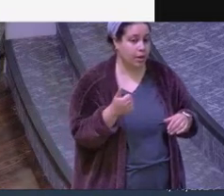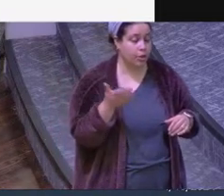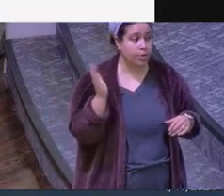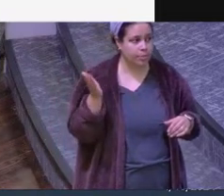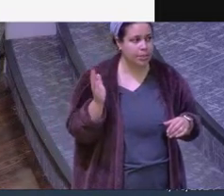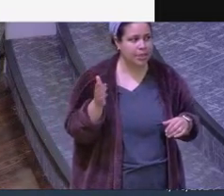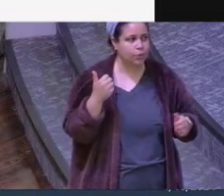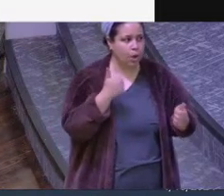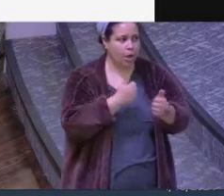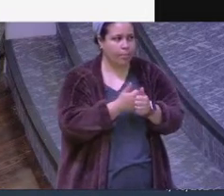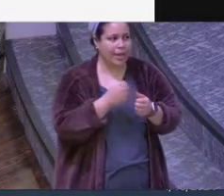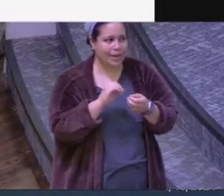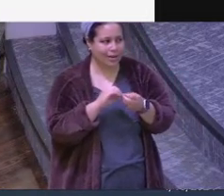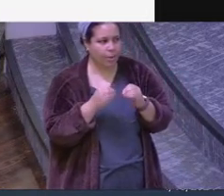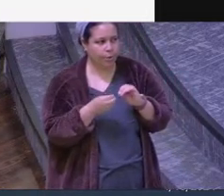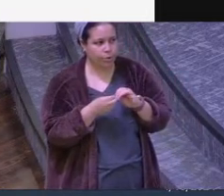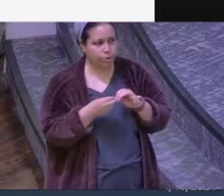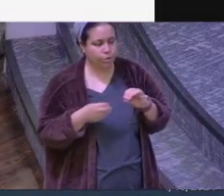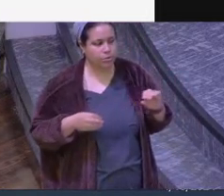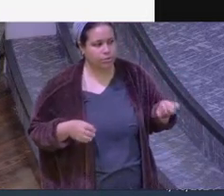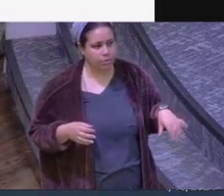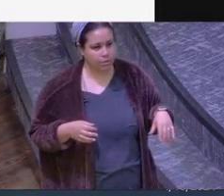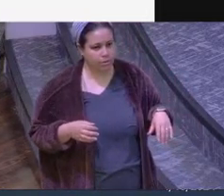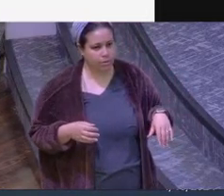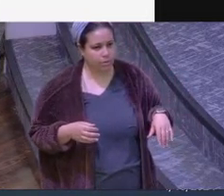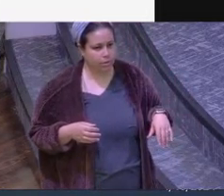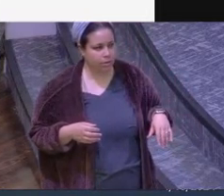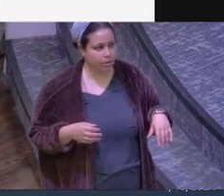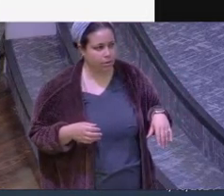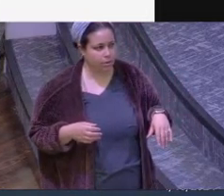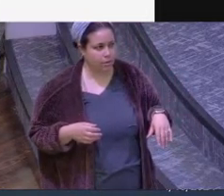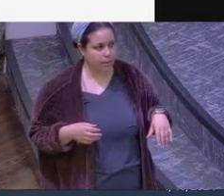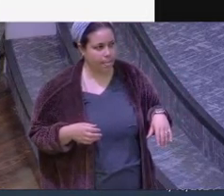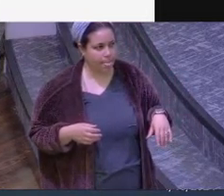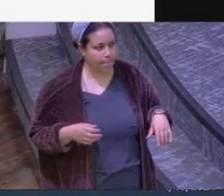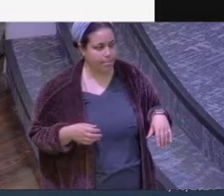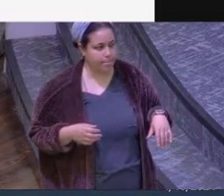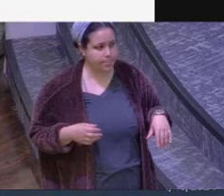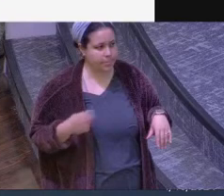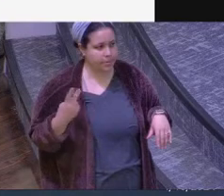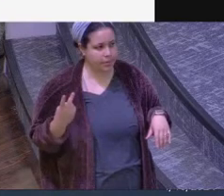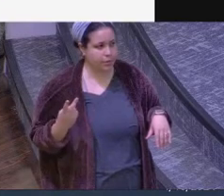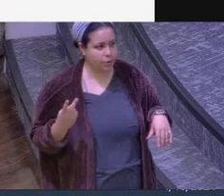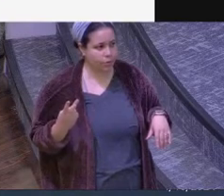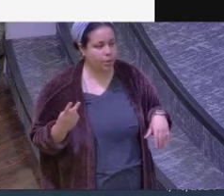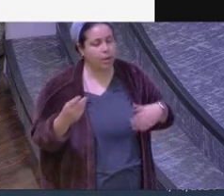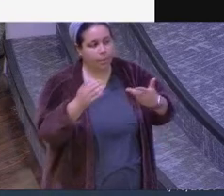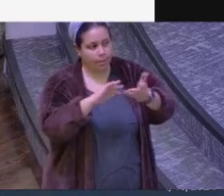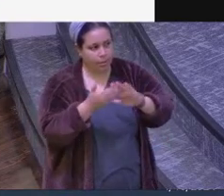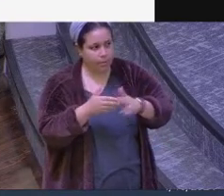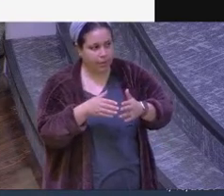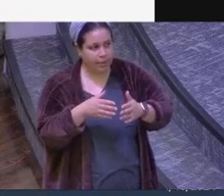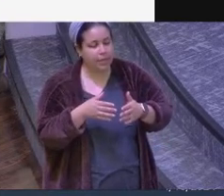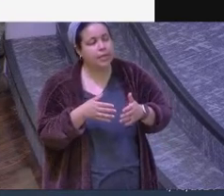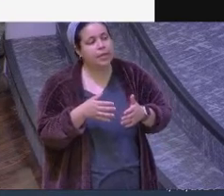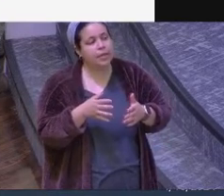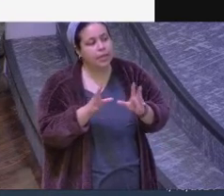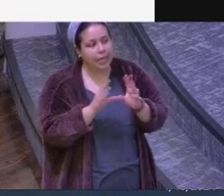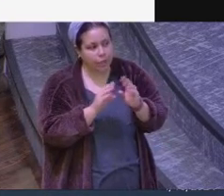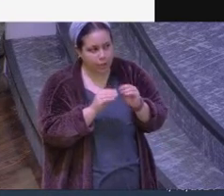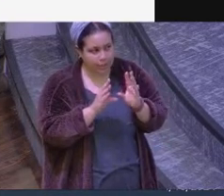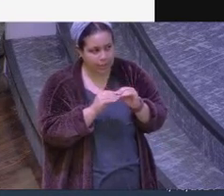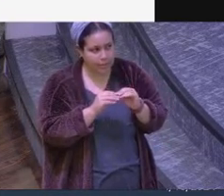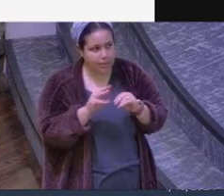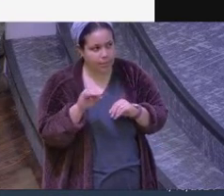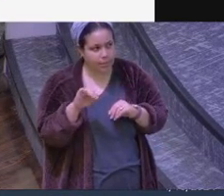updated numbers. And then June, we're looking at holding the two public budget hearings, as well as the three millage rate